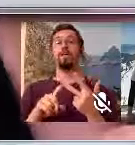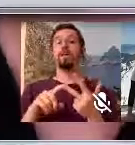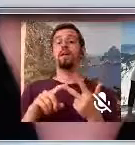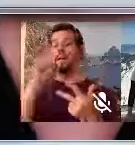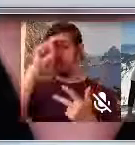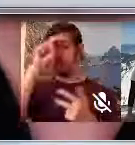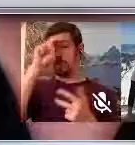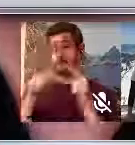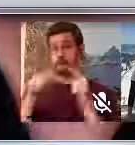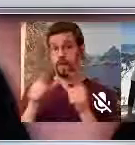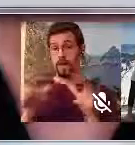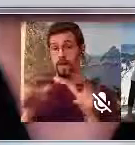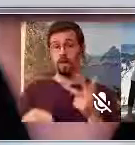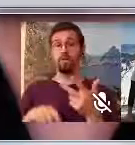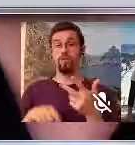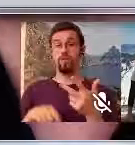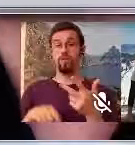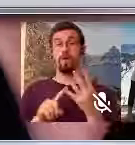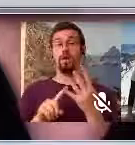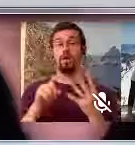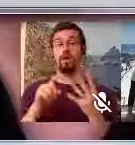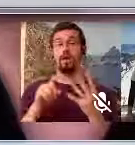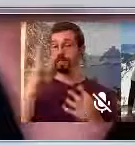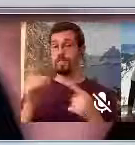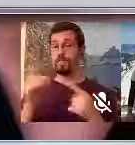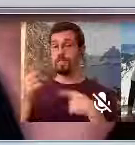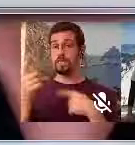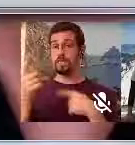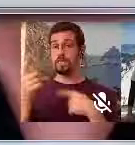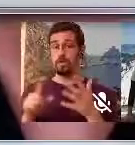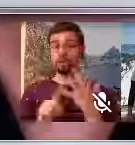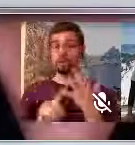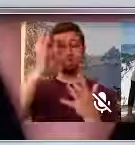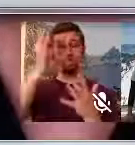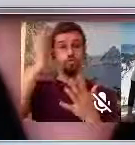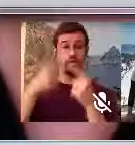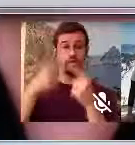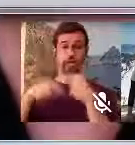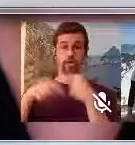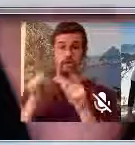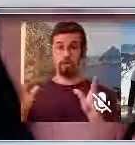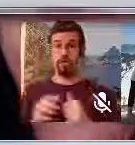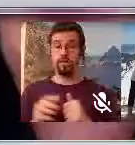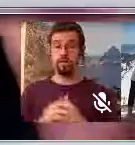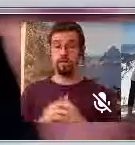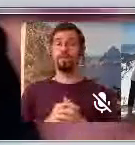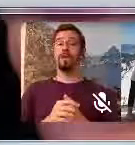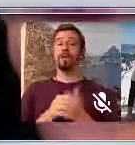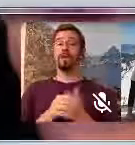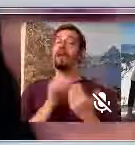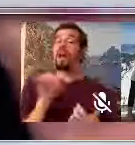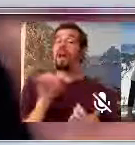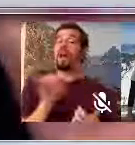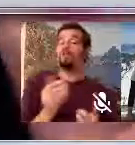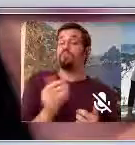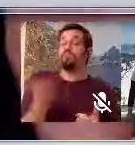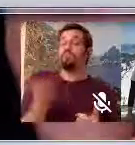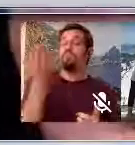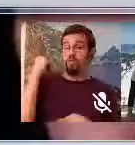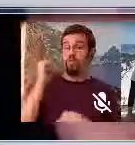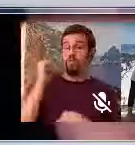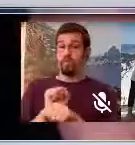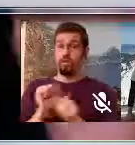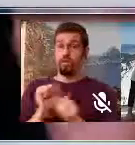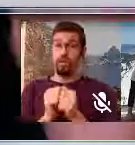Sign Language, Tunisian Sign Language. Unlike the previous works,